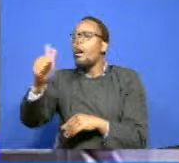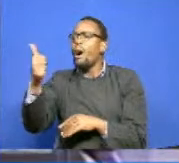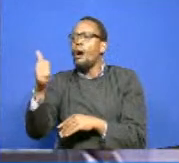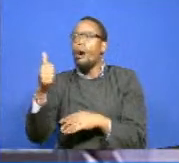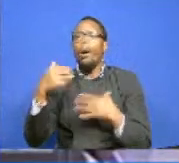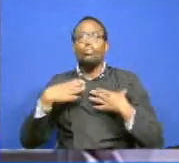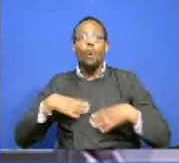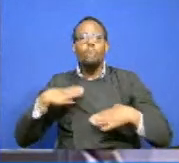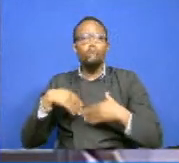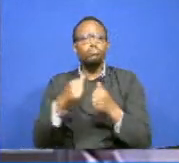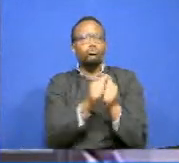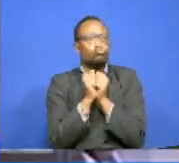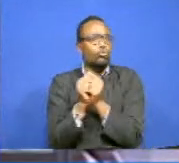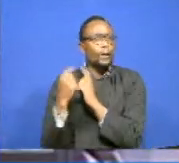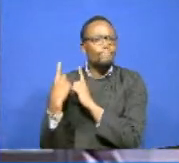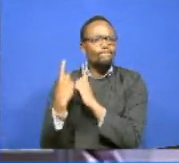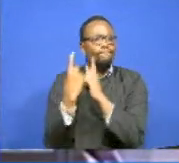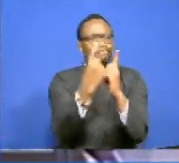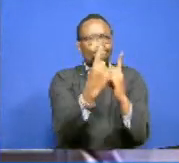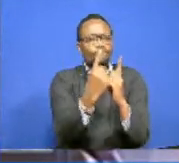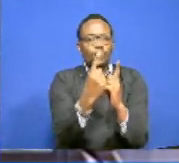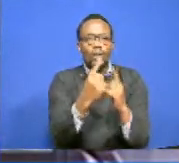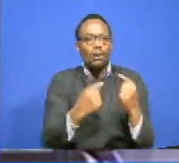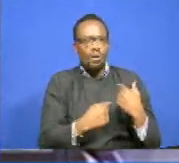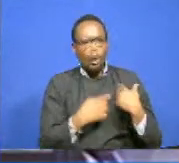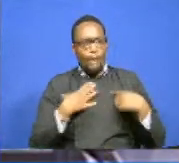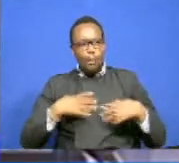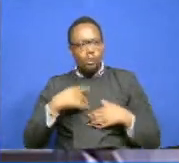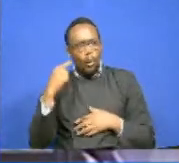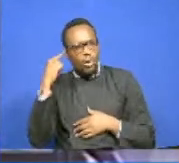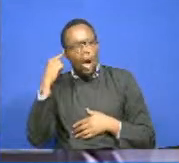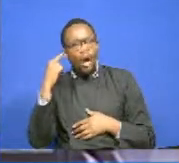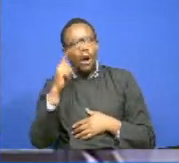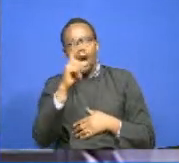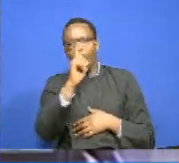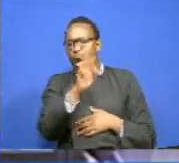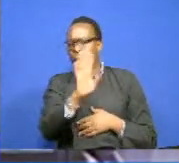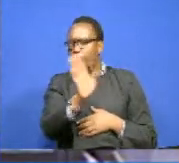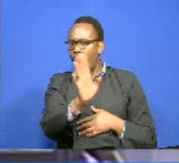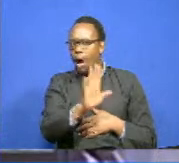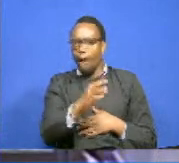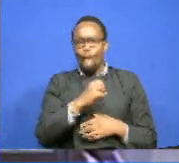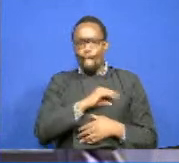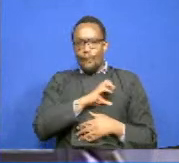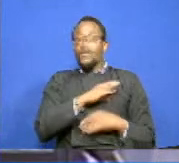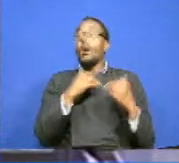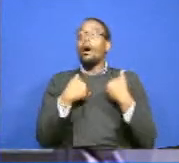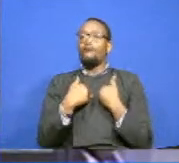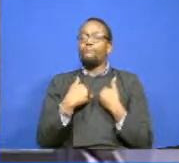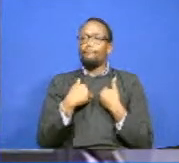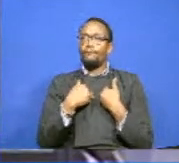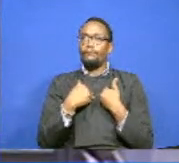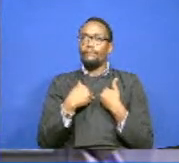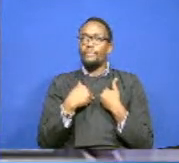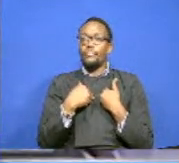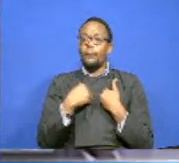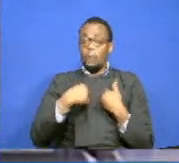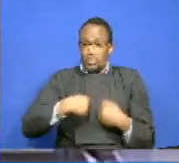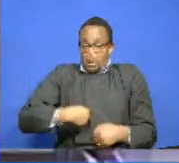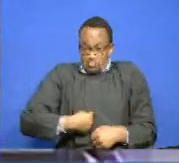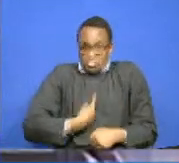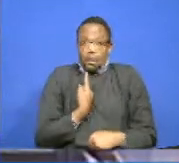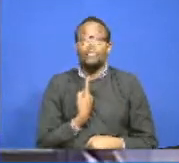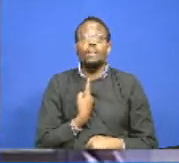Israelites who went up with me made the hearts of the people melt in fear. I,